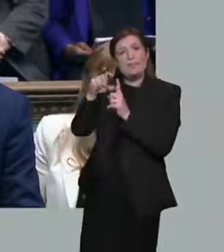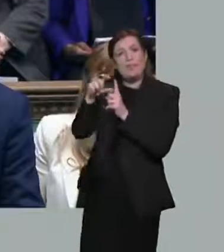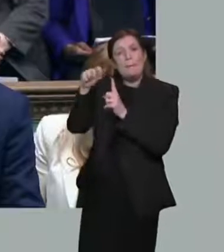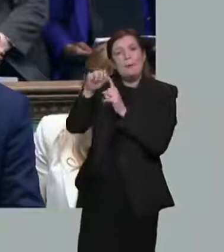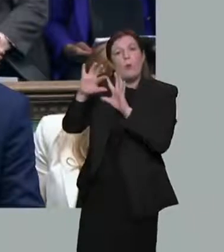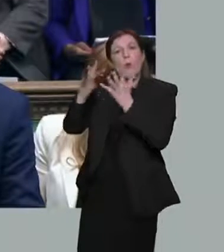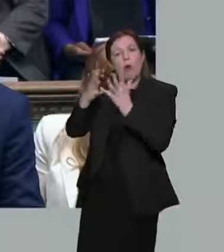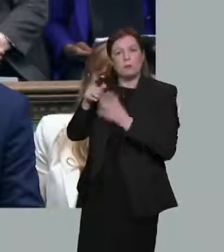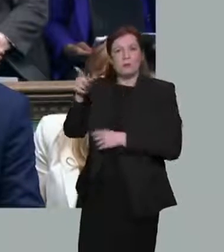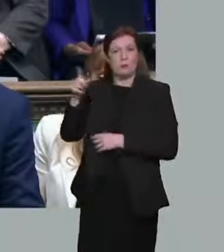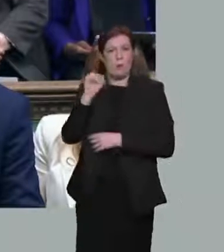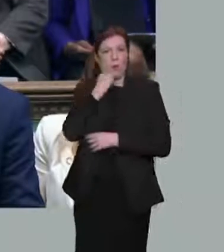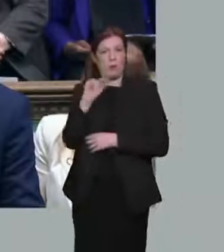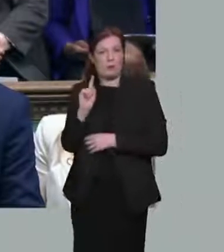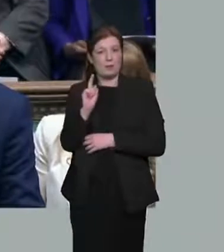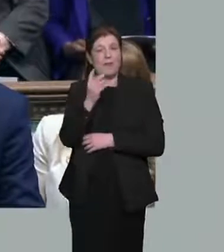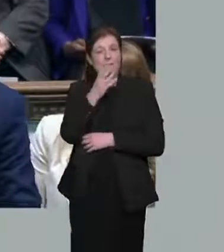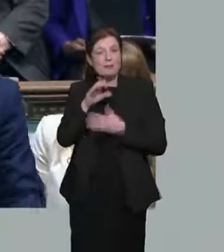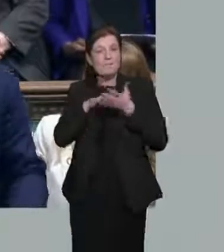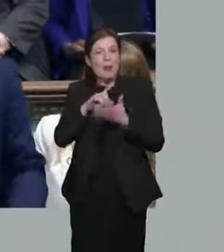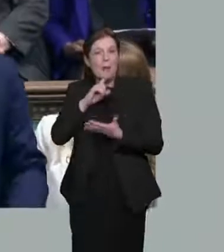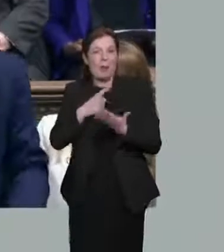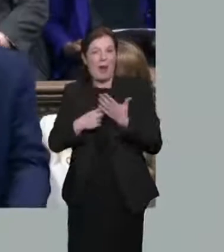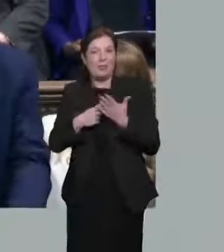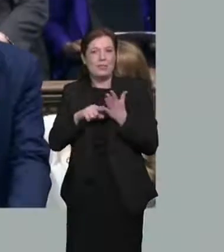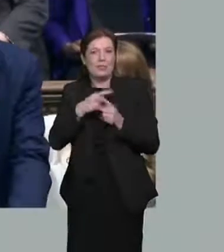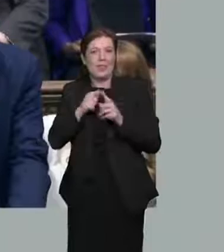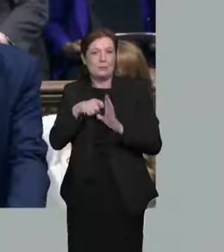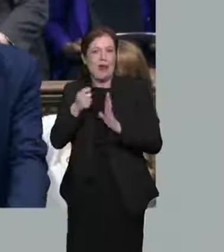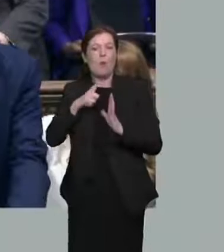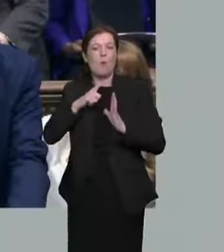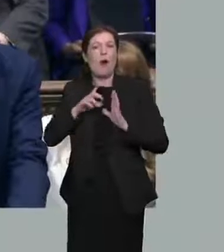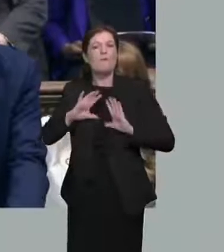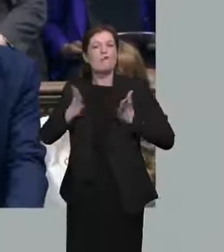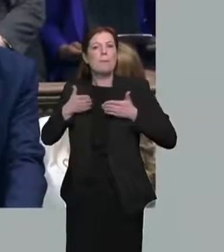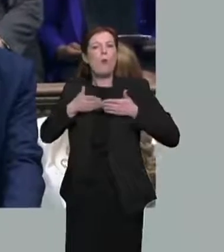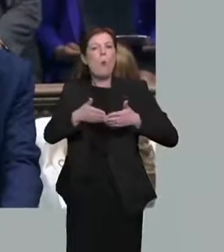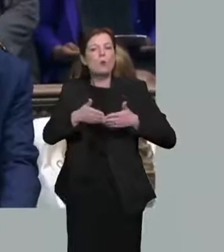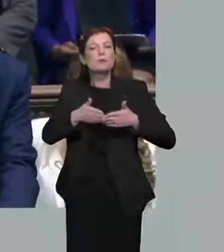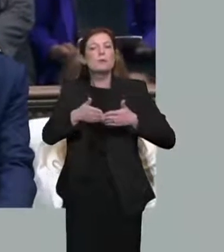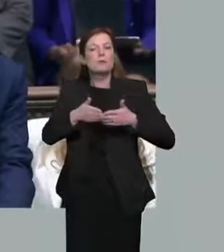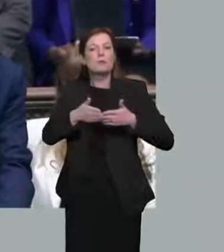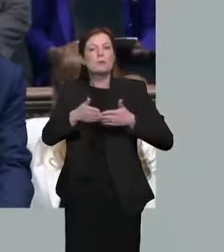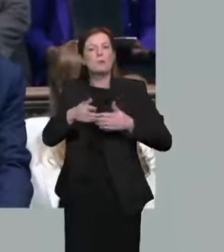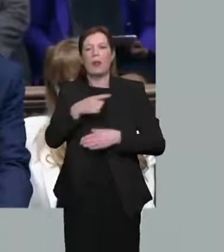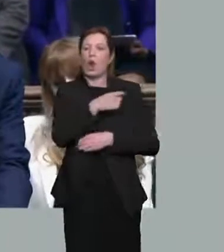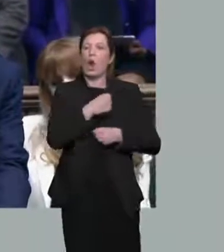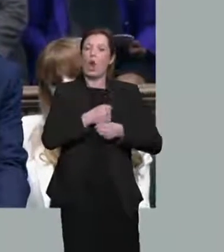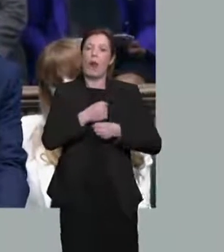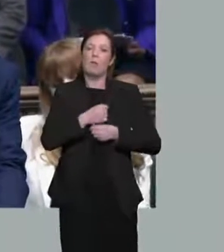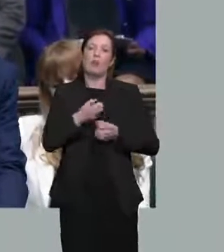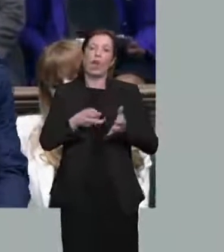is lined up for £50 million of taxpayers' money under the Freeport scheme. The government is apparently reviewing